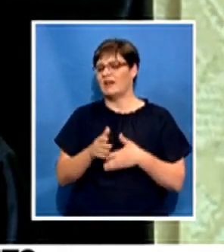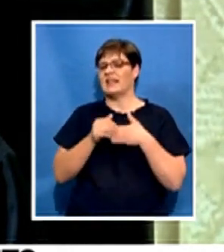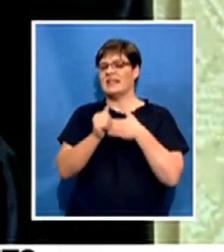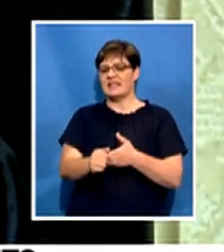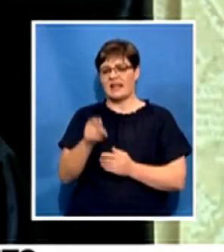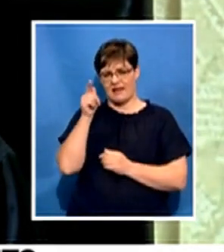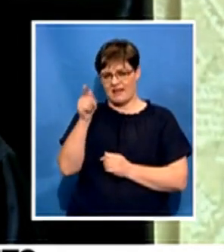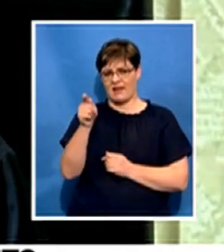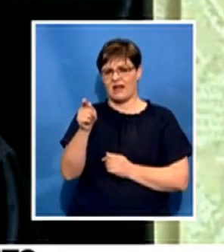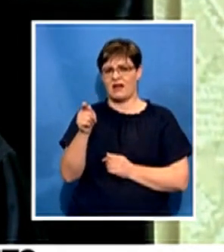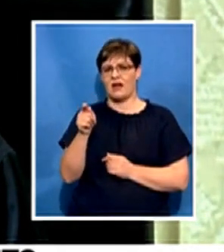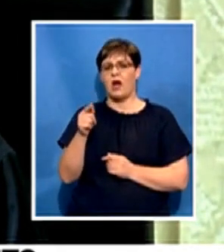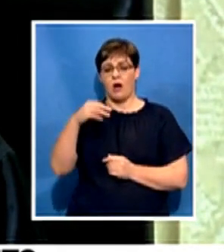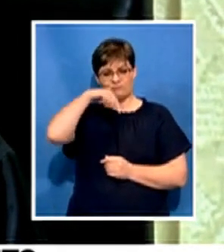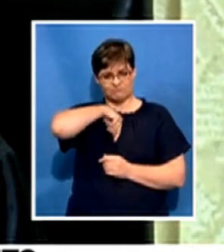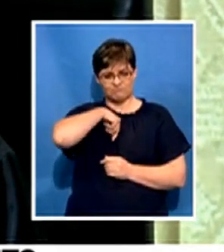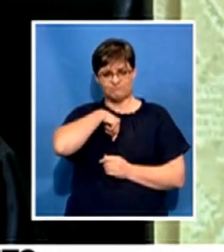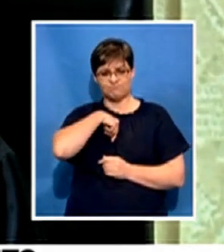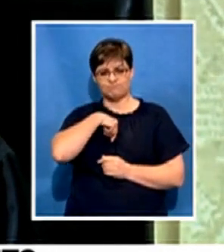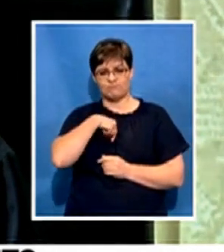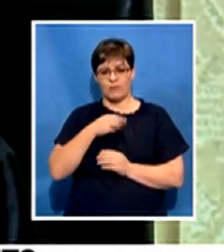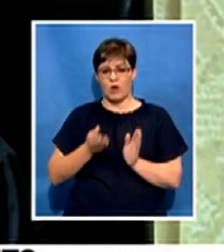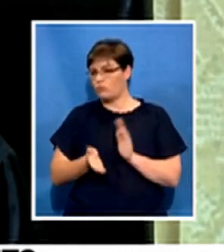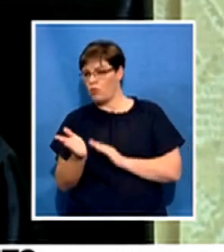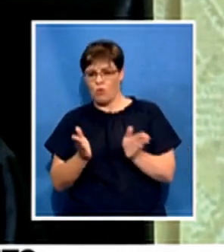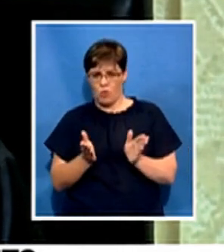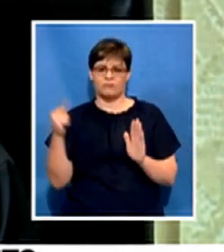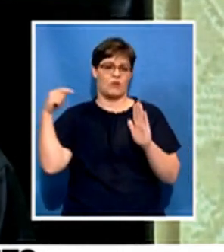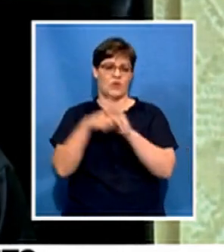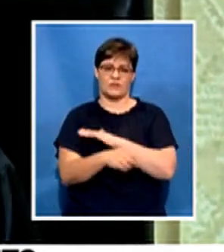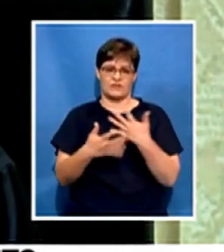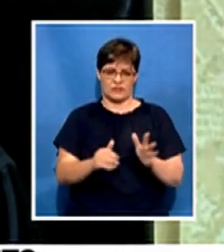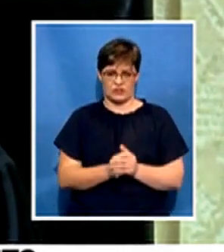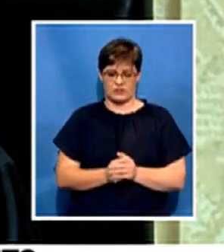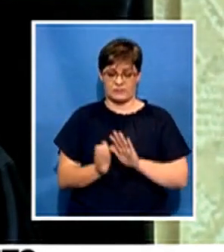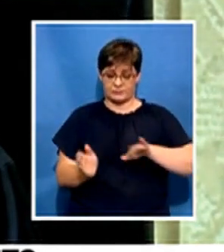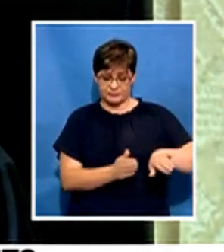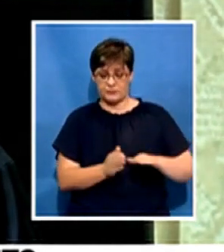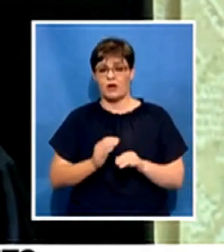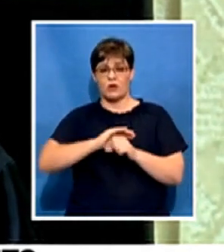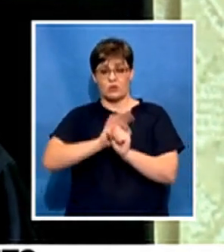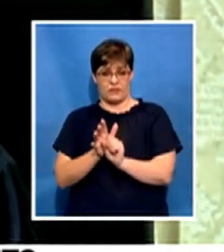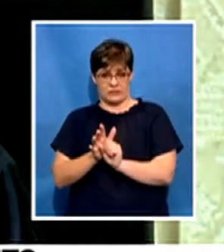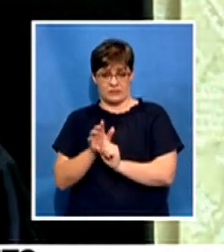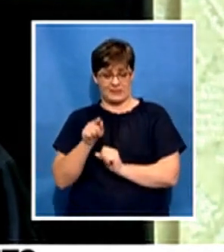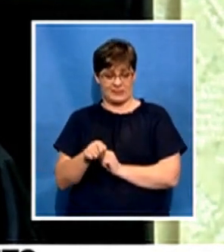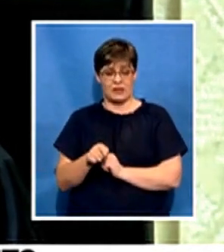compass. On COVID-19, the meeting expressed concern over the notable rise